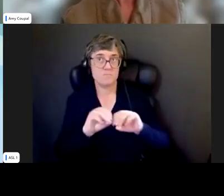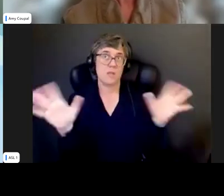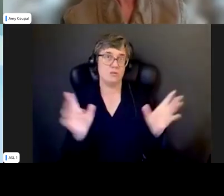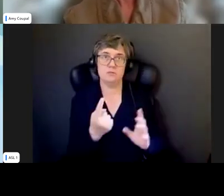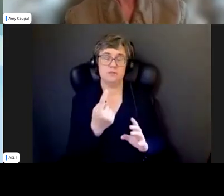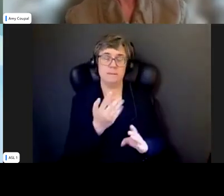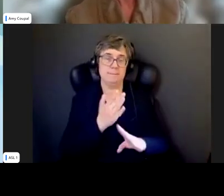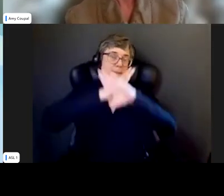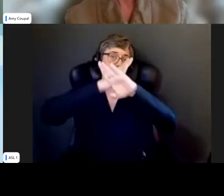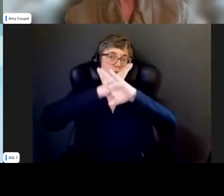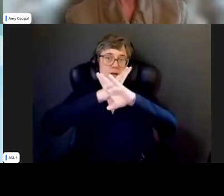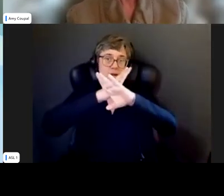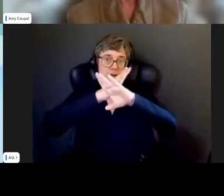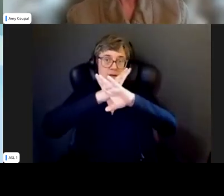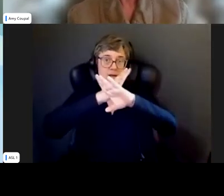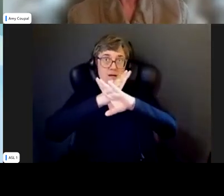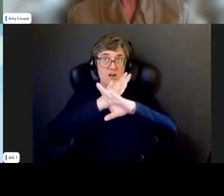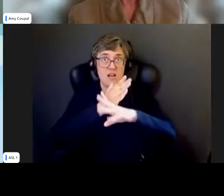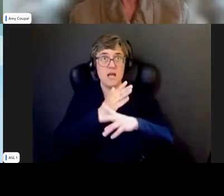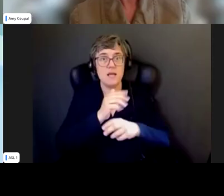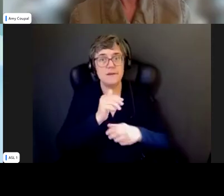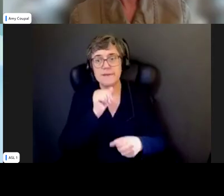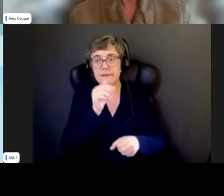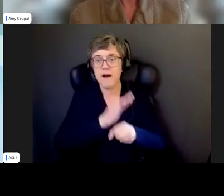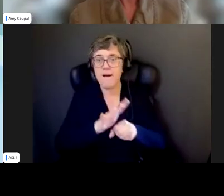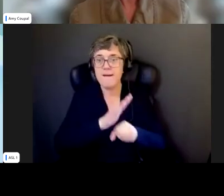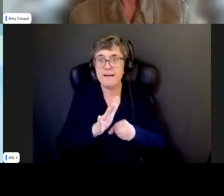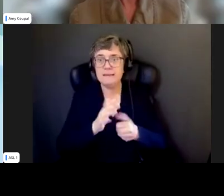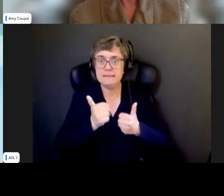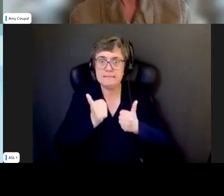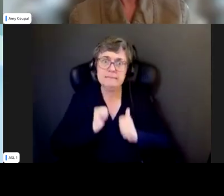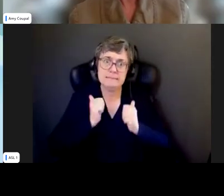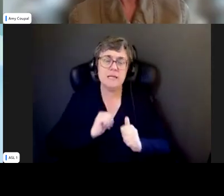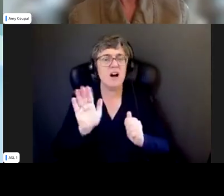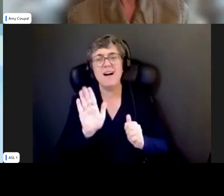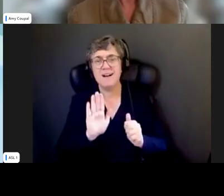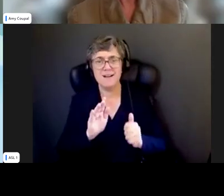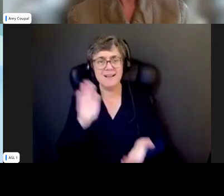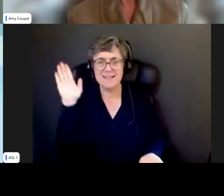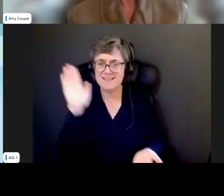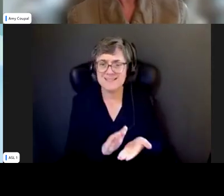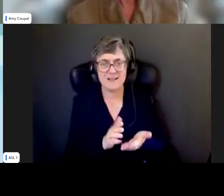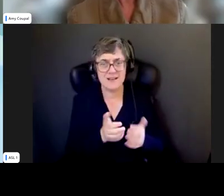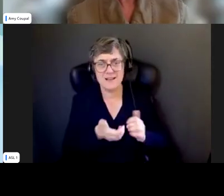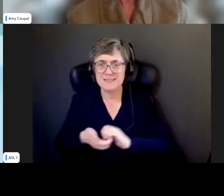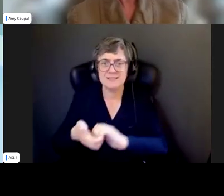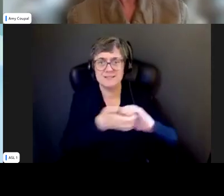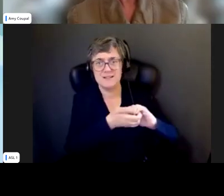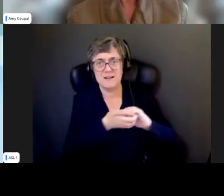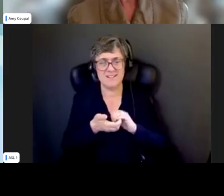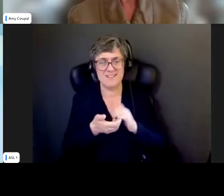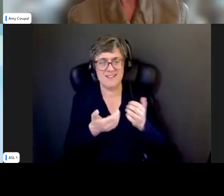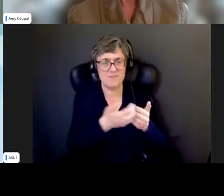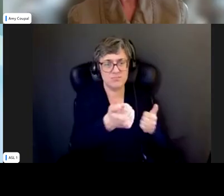is not a lack of effort, it's fragmentation, right? Right now, the system is addressing elder abuse, gender-based